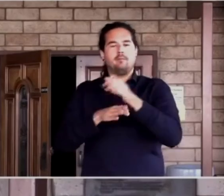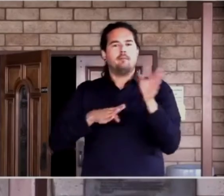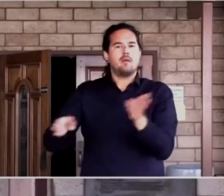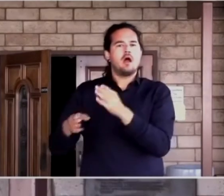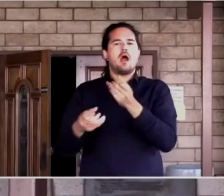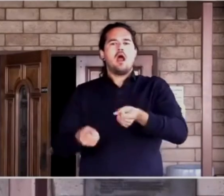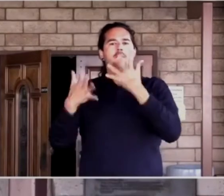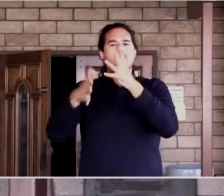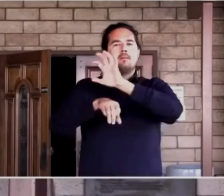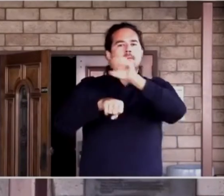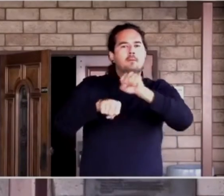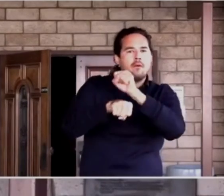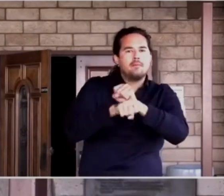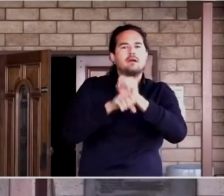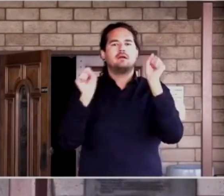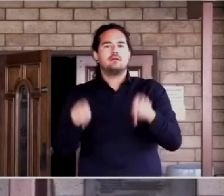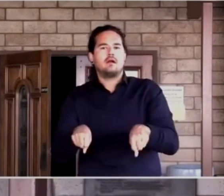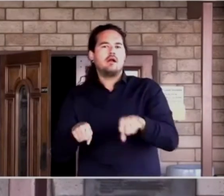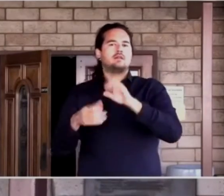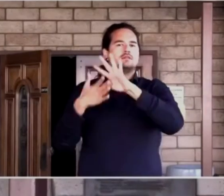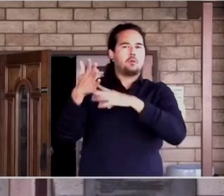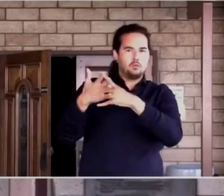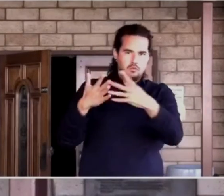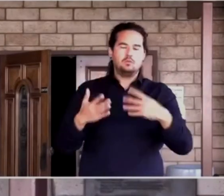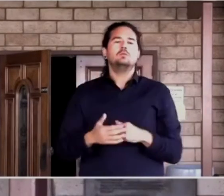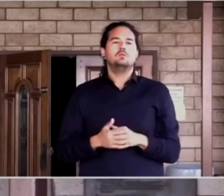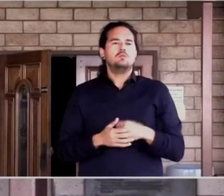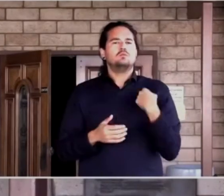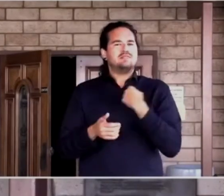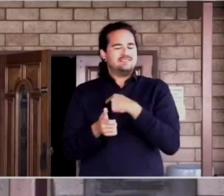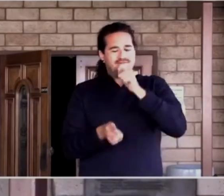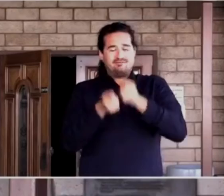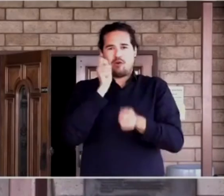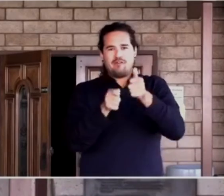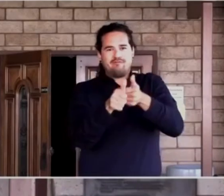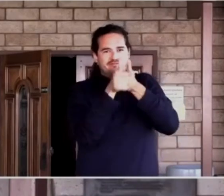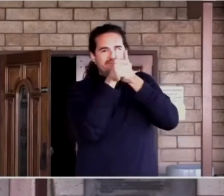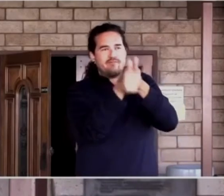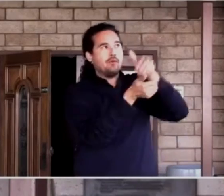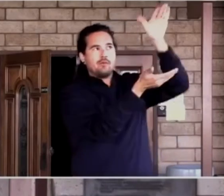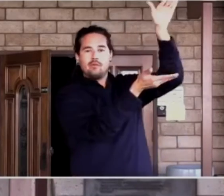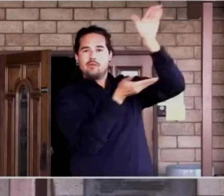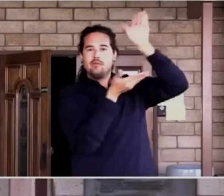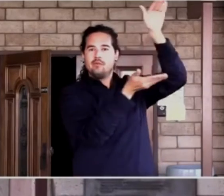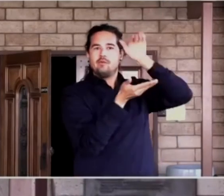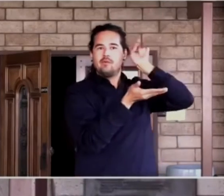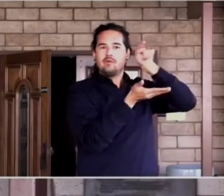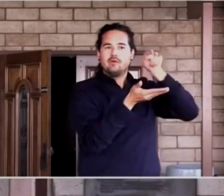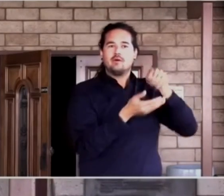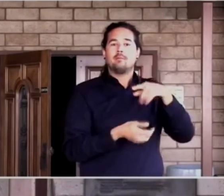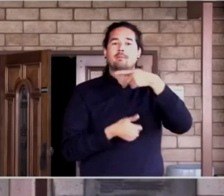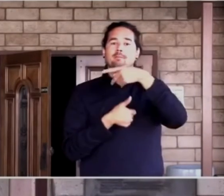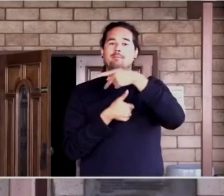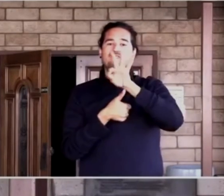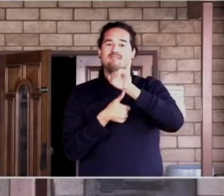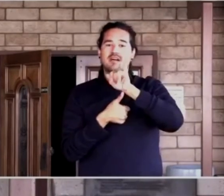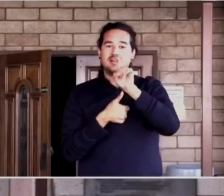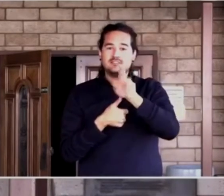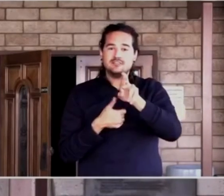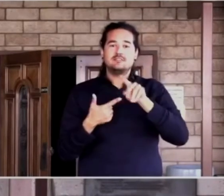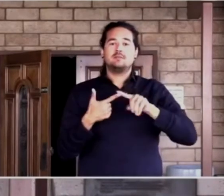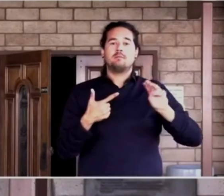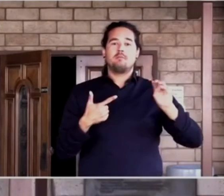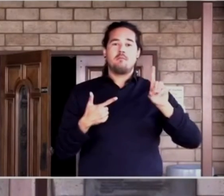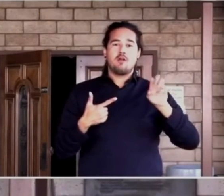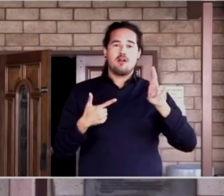And we continue to adjust what type of vaccine is offered at each site, whether it's Pfizer or Moderna, to ensure that those who are due for second doses